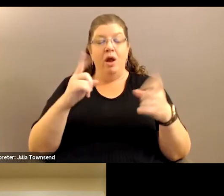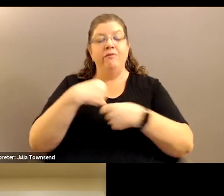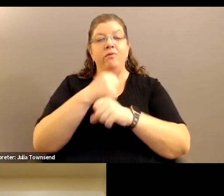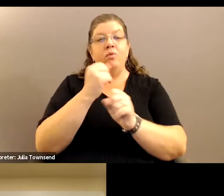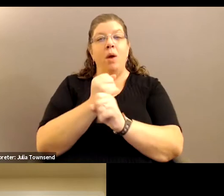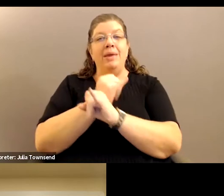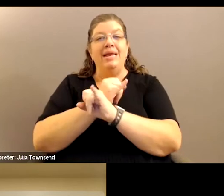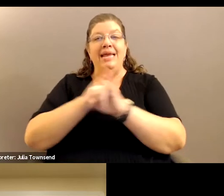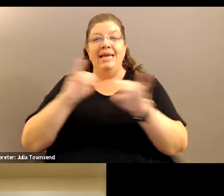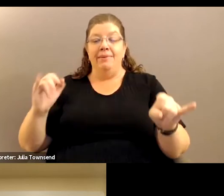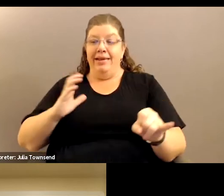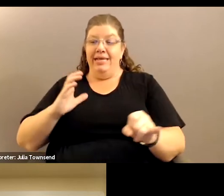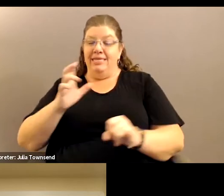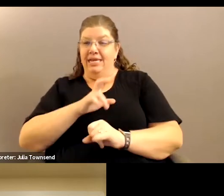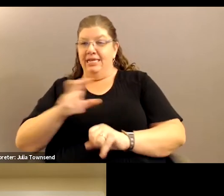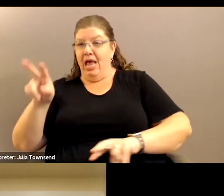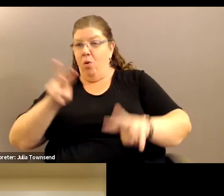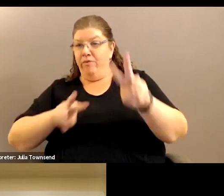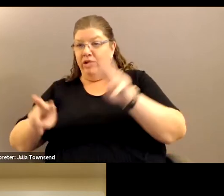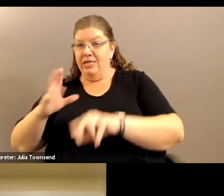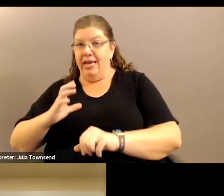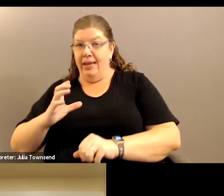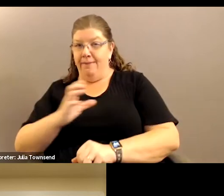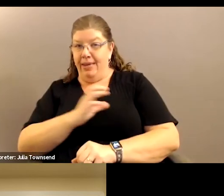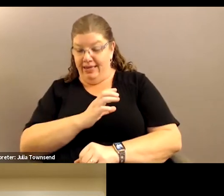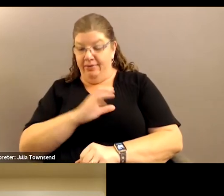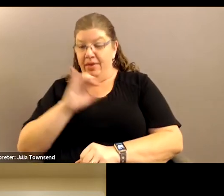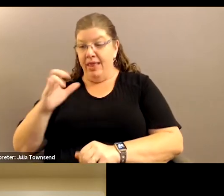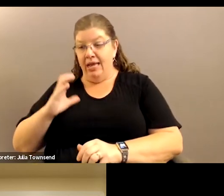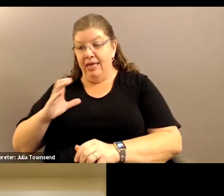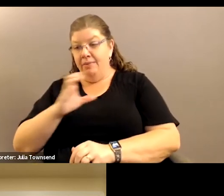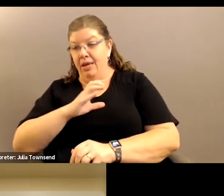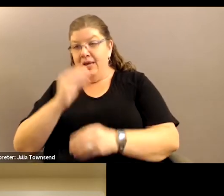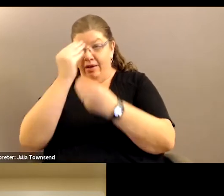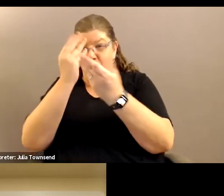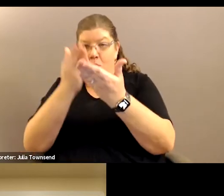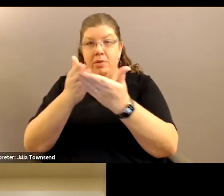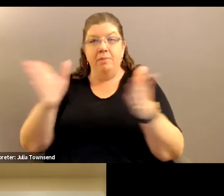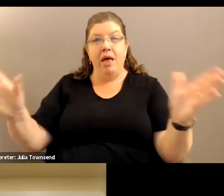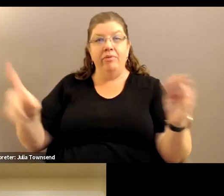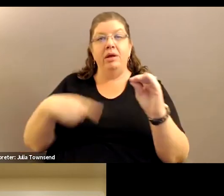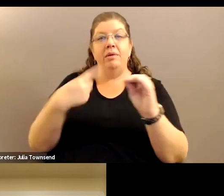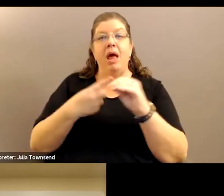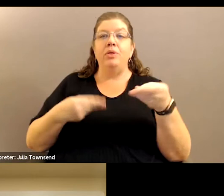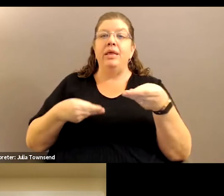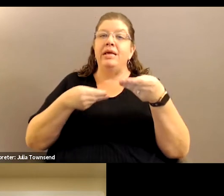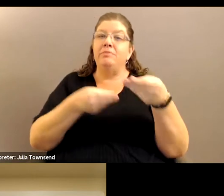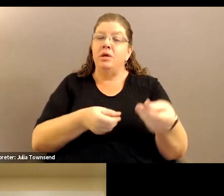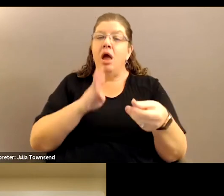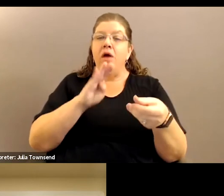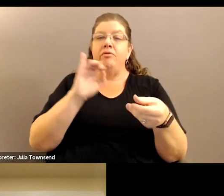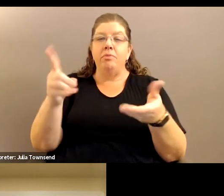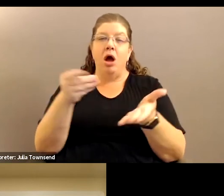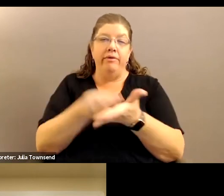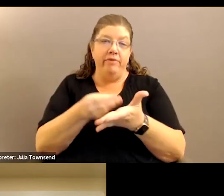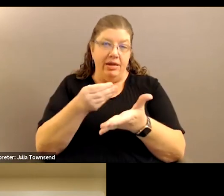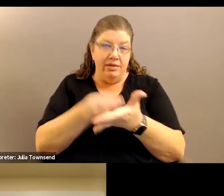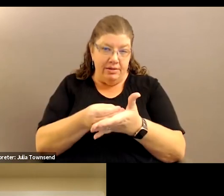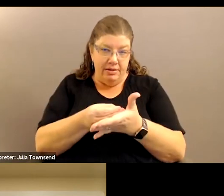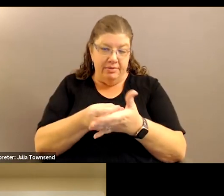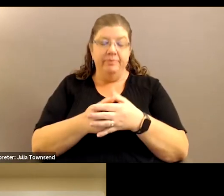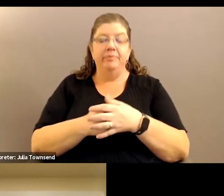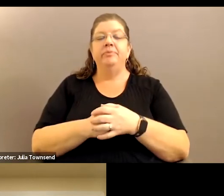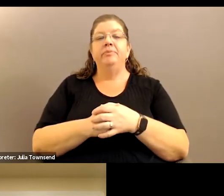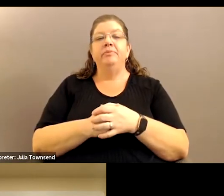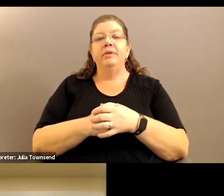citizens oversight committee and that this committee informed the public about the expenditures of bond funds the